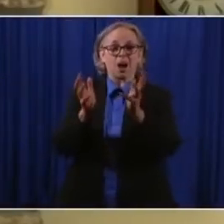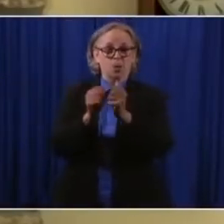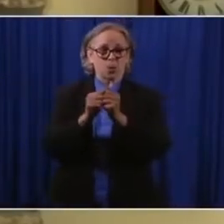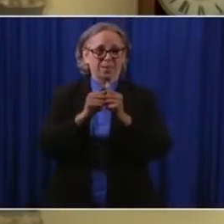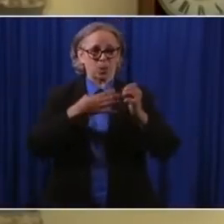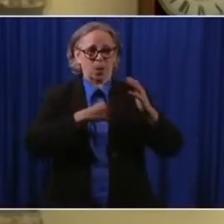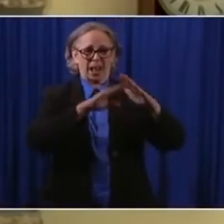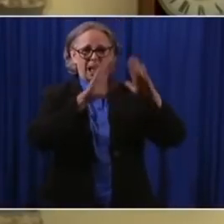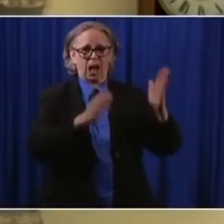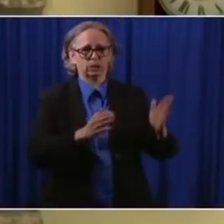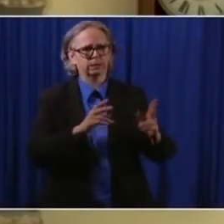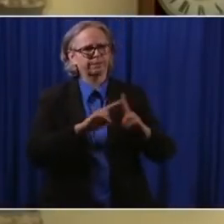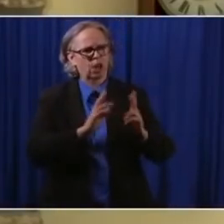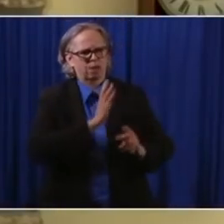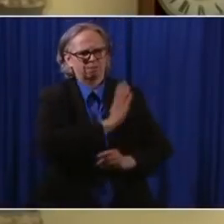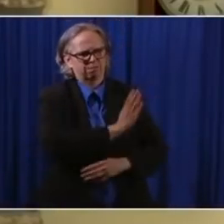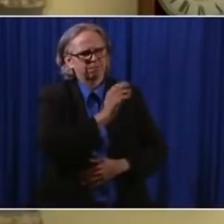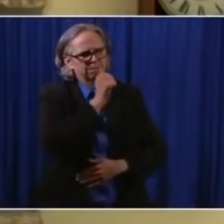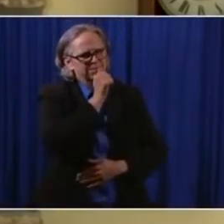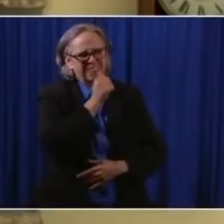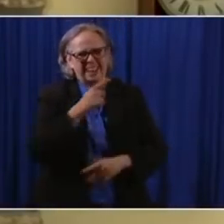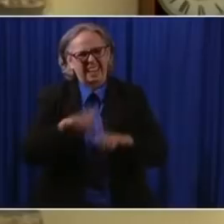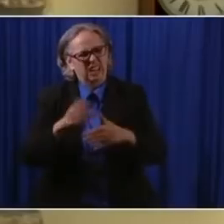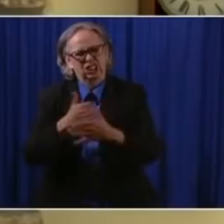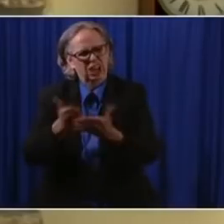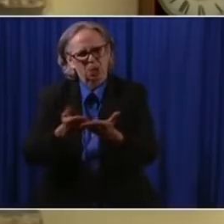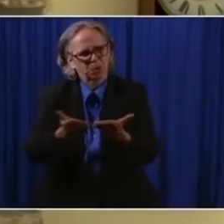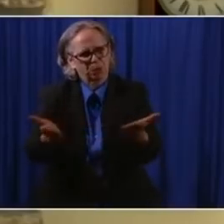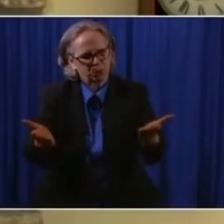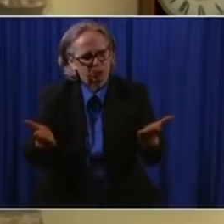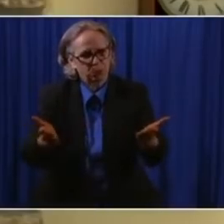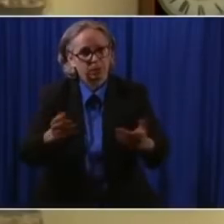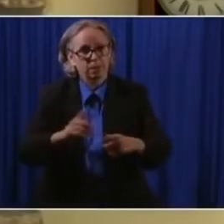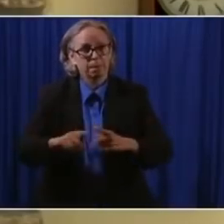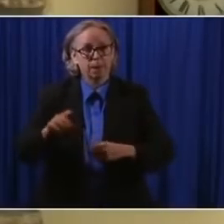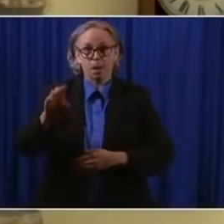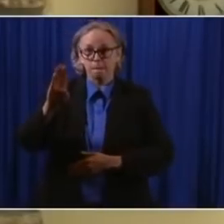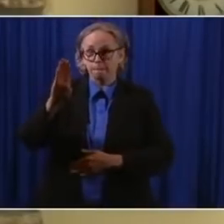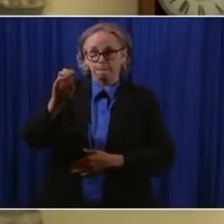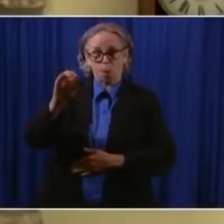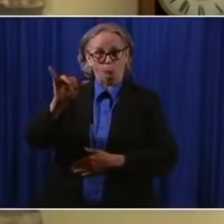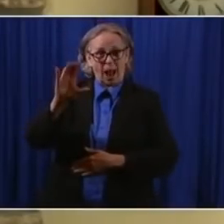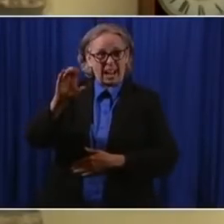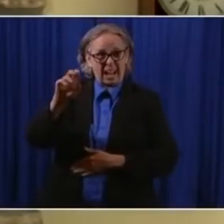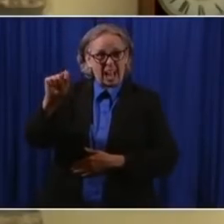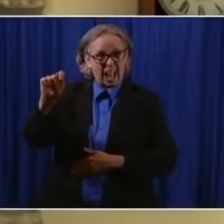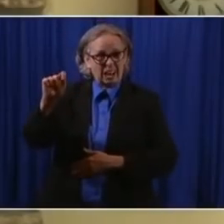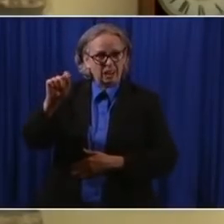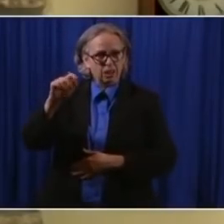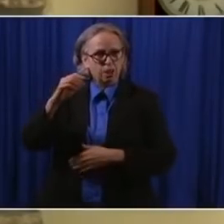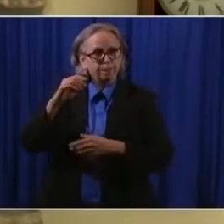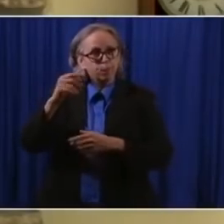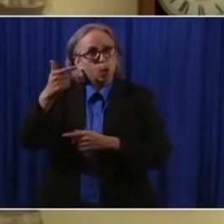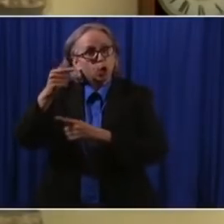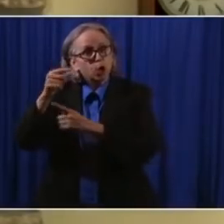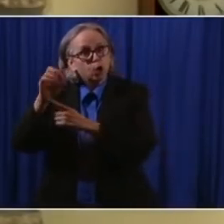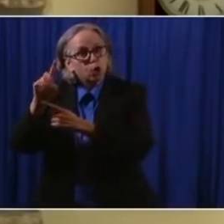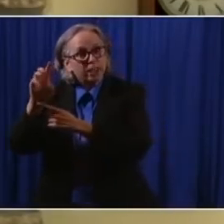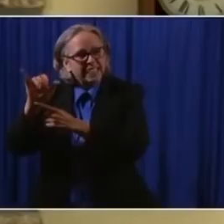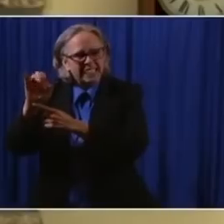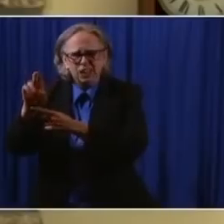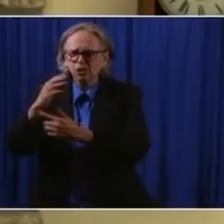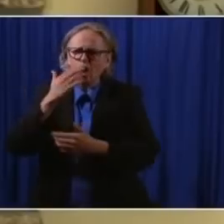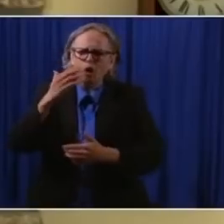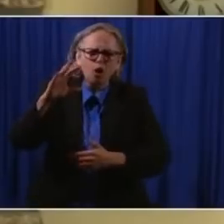look, we should not boycott this good company with good Ohio workers.